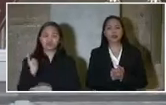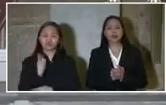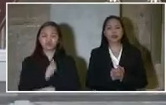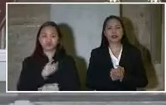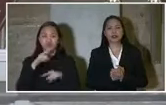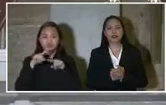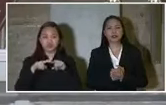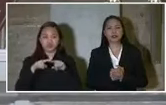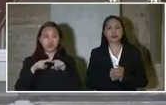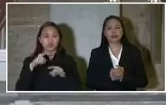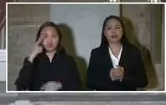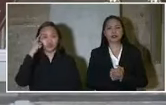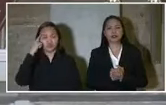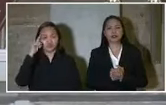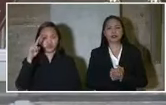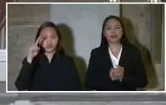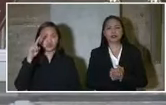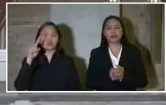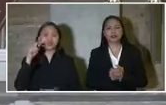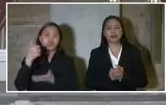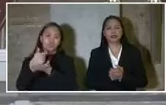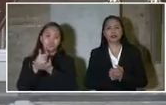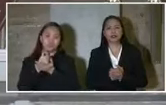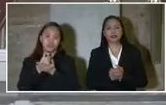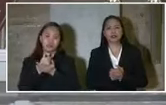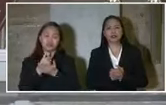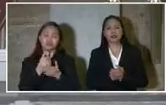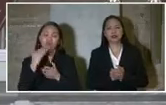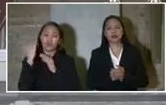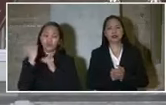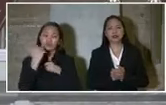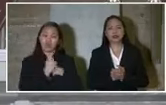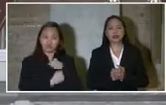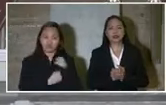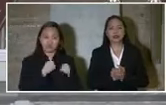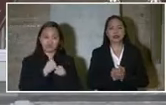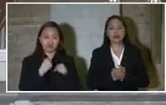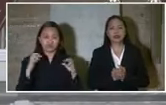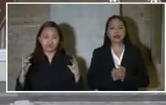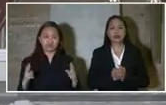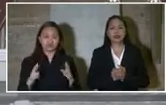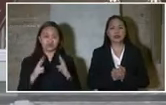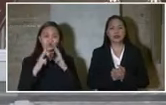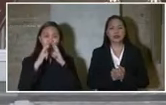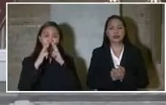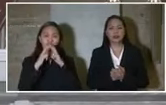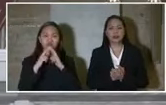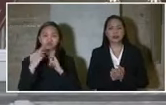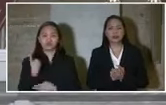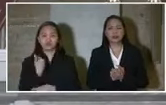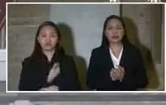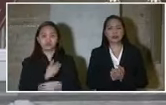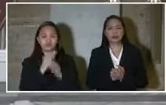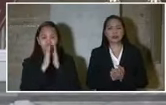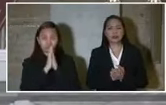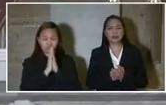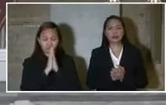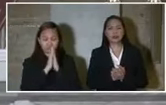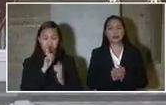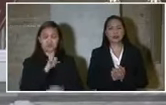rely for unfailing help. May this sacrifice of our reconciliation, we pray, O